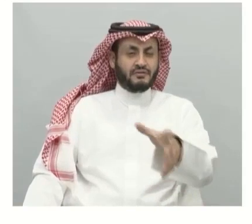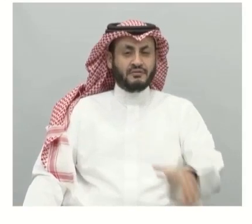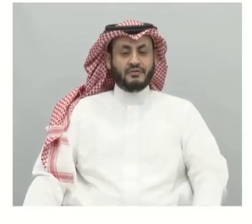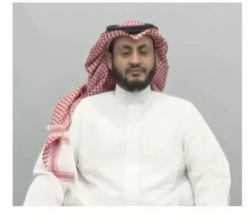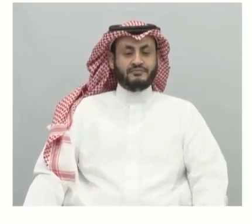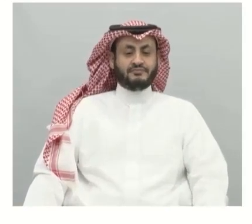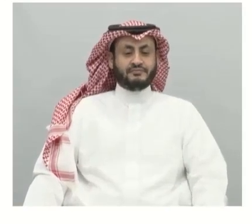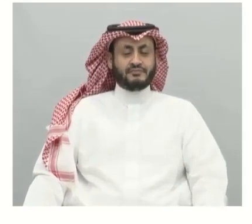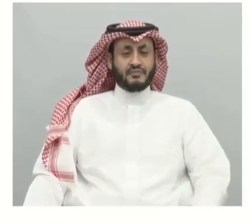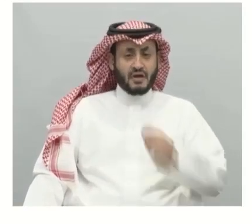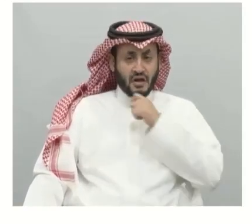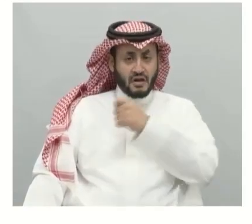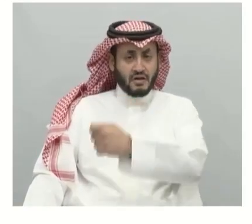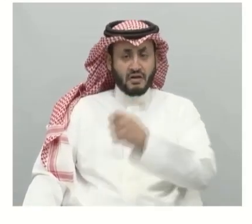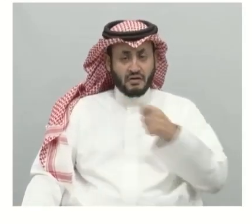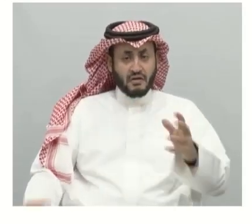And he is doing